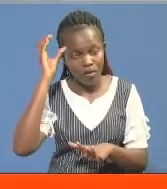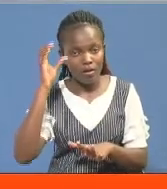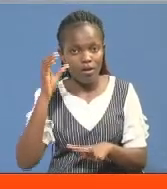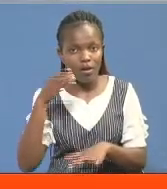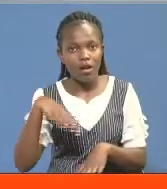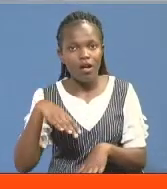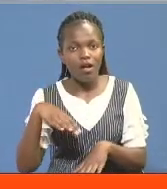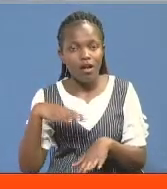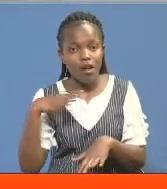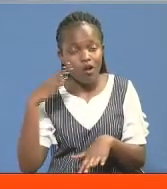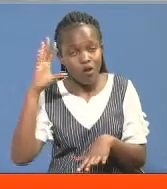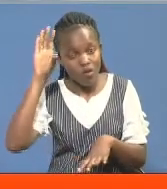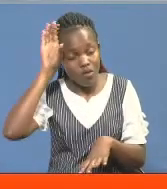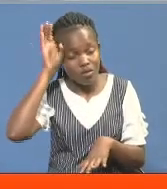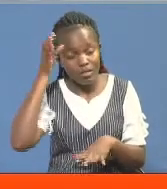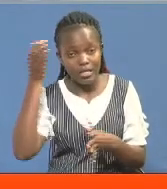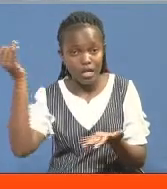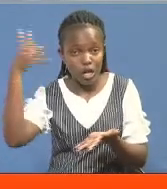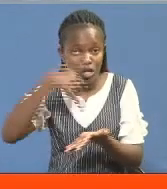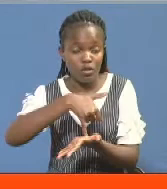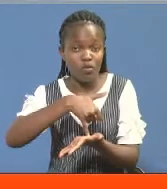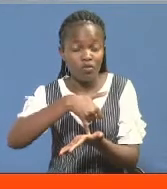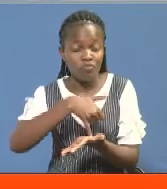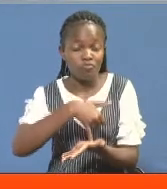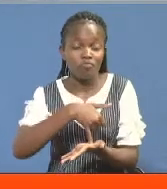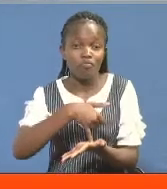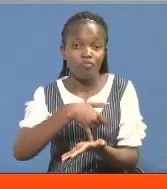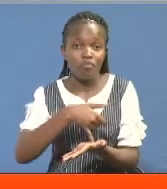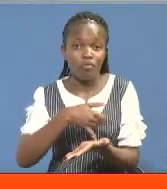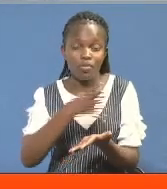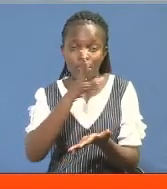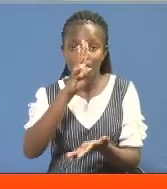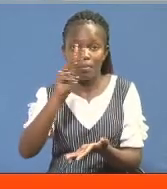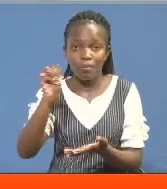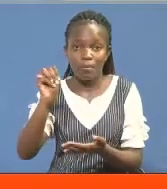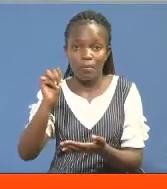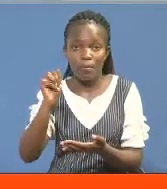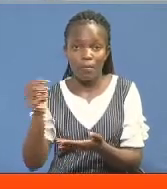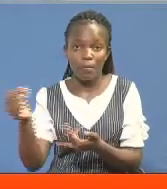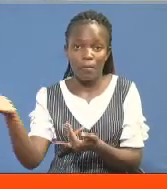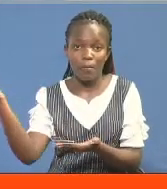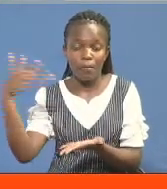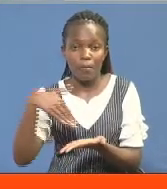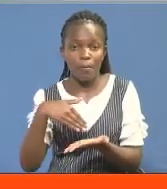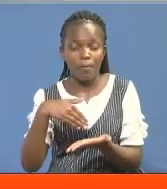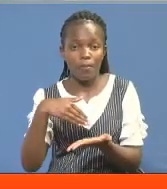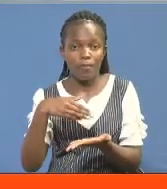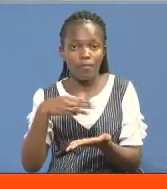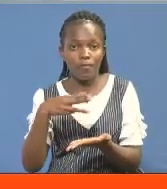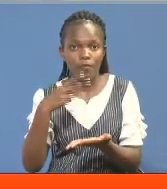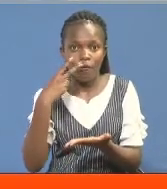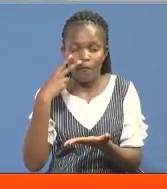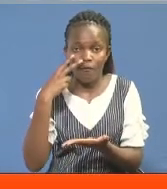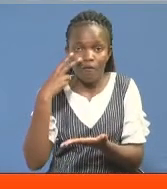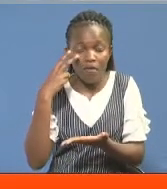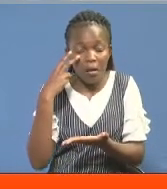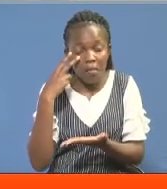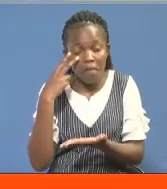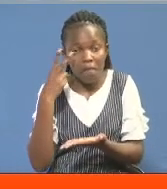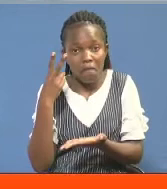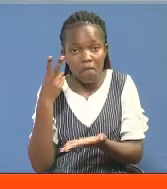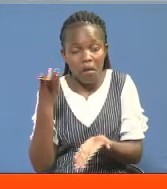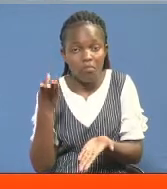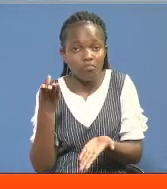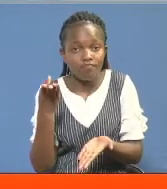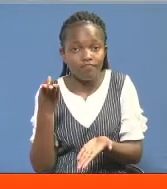consideration mean then, if it does not include them putting in their views or accommodating the views of